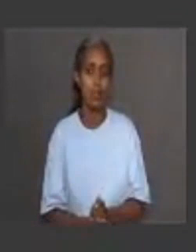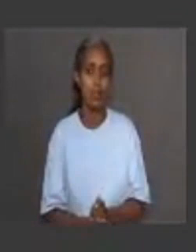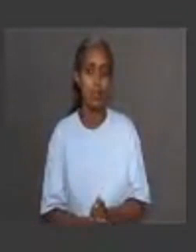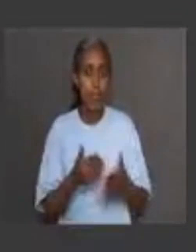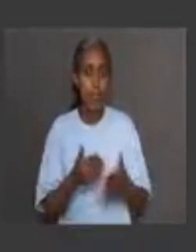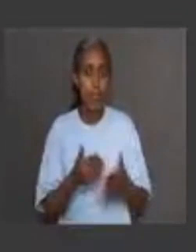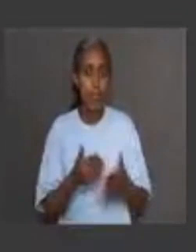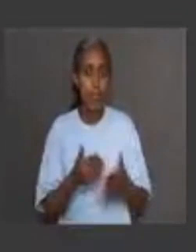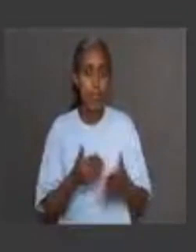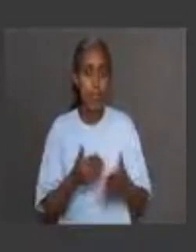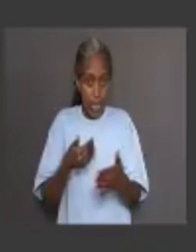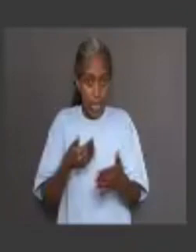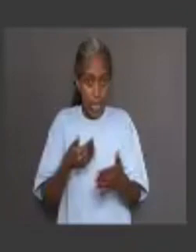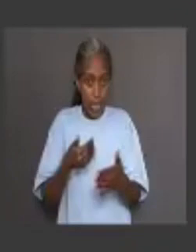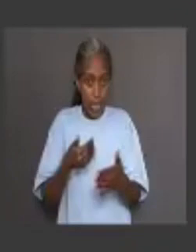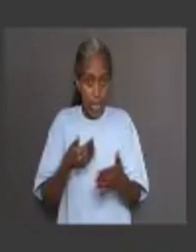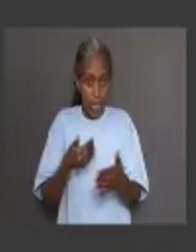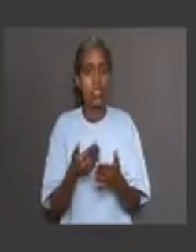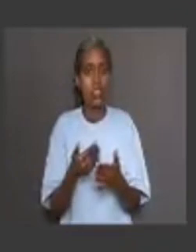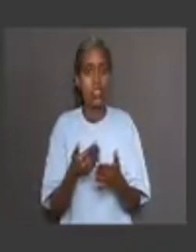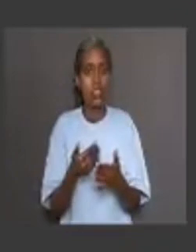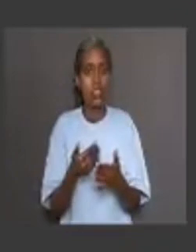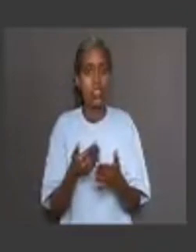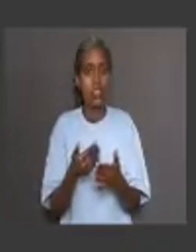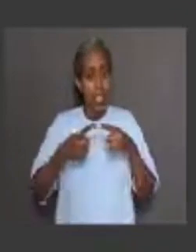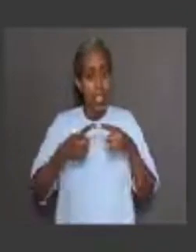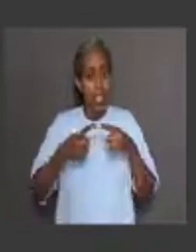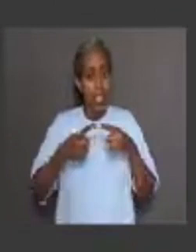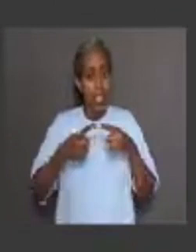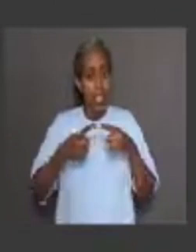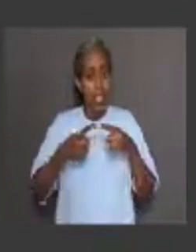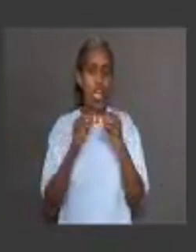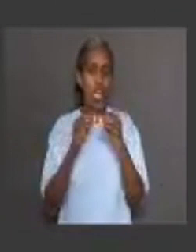Subtraction is the inverse of addition.